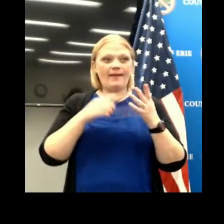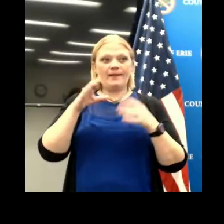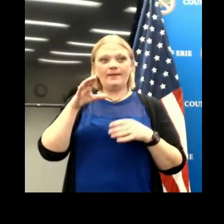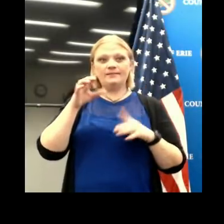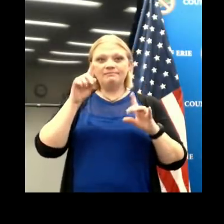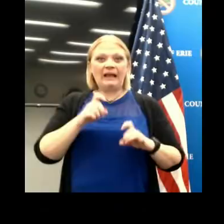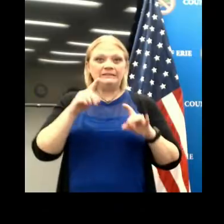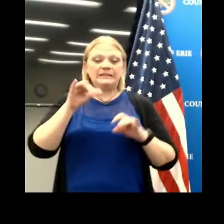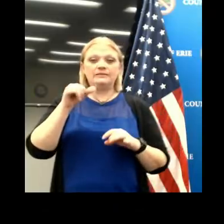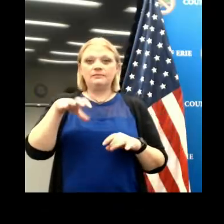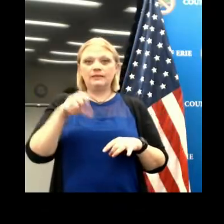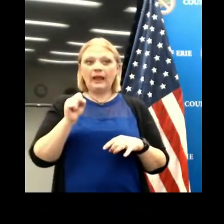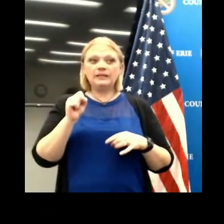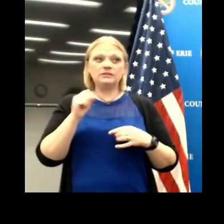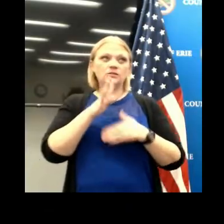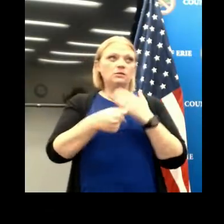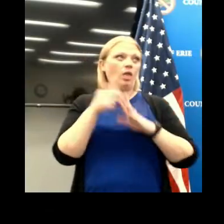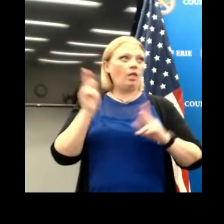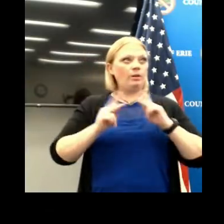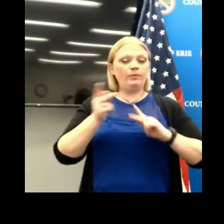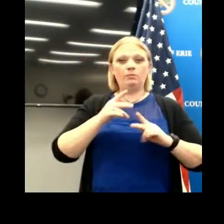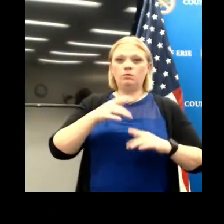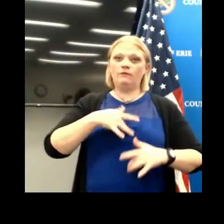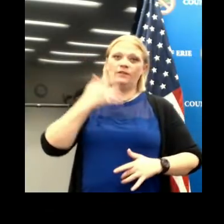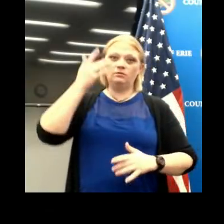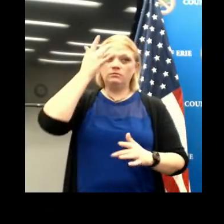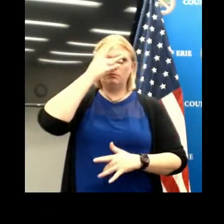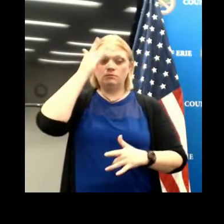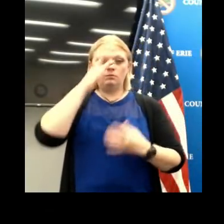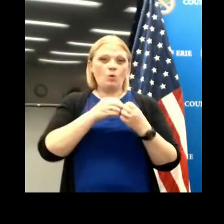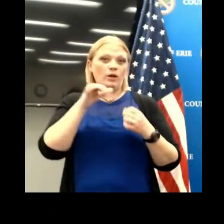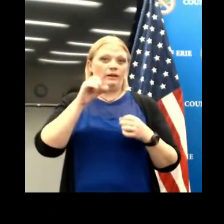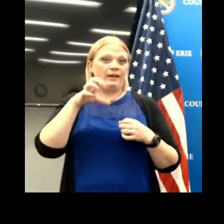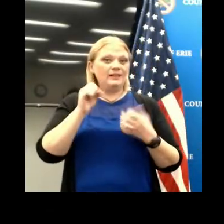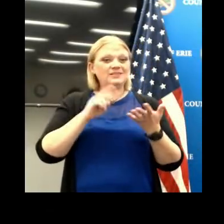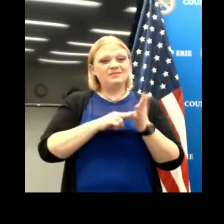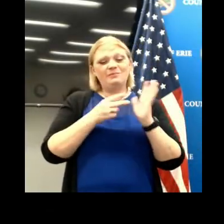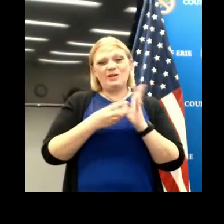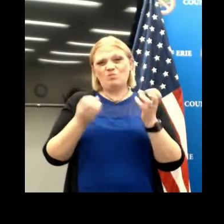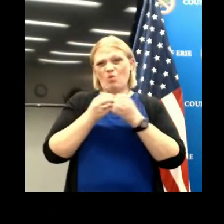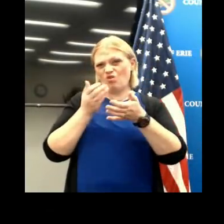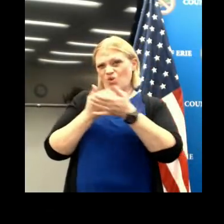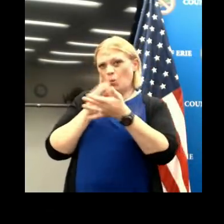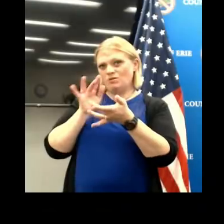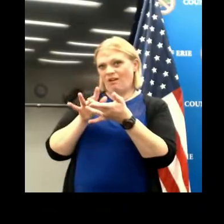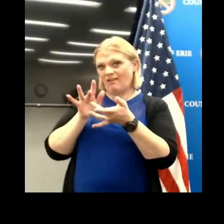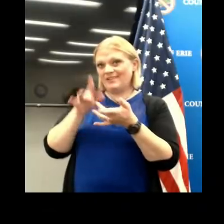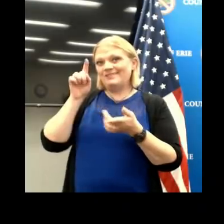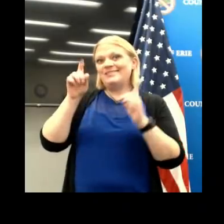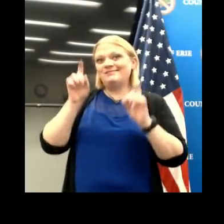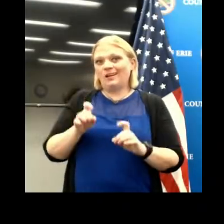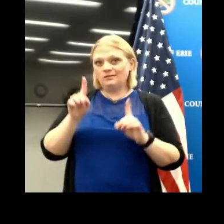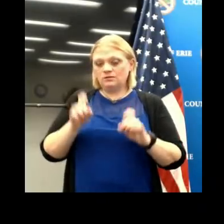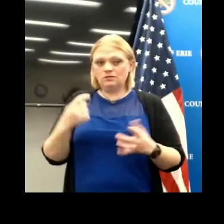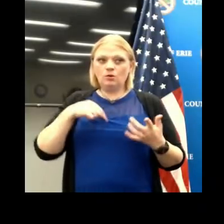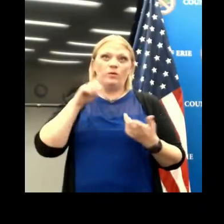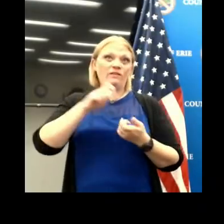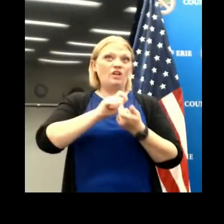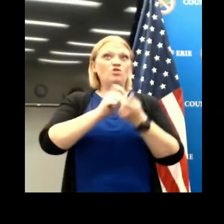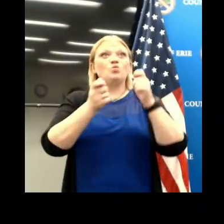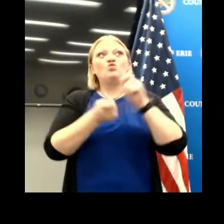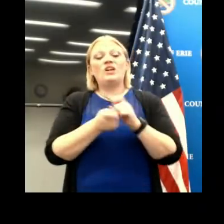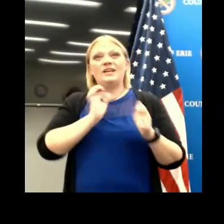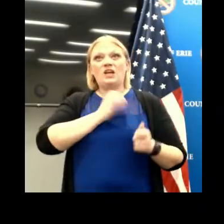in our community and symptomatic, and the more cases means there's more close contacts that need testing, we've had to change around